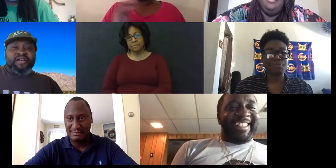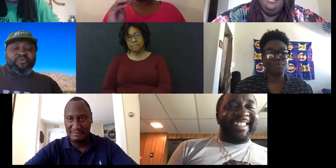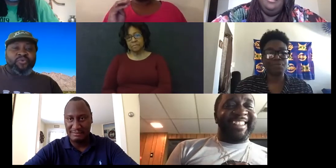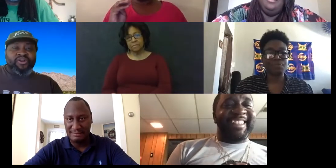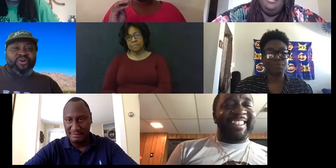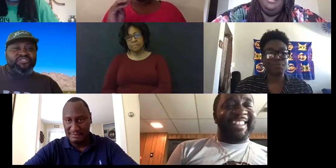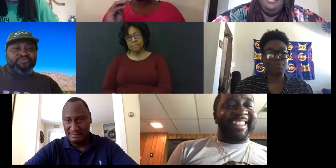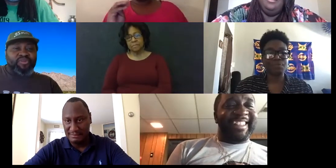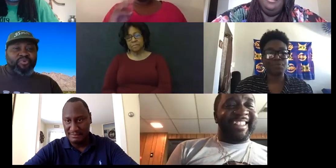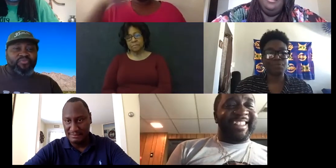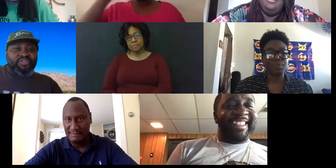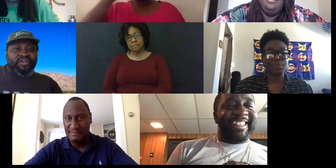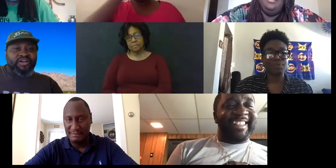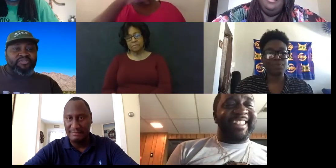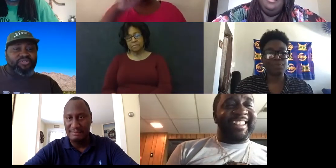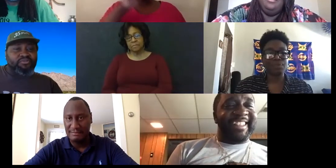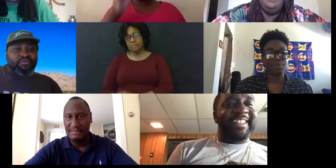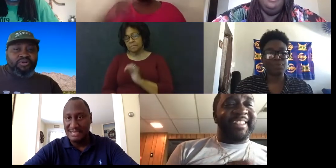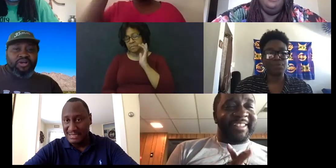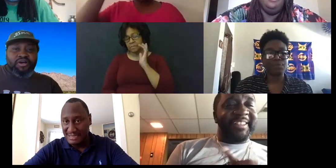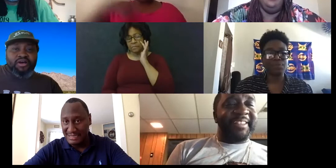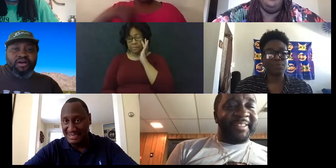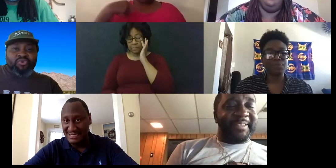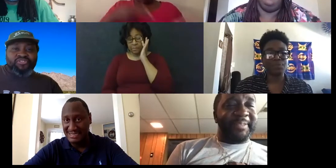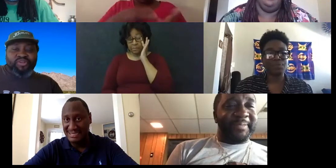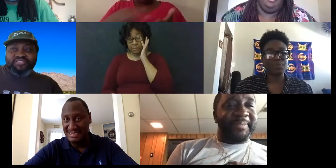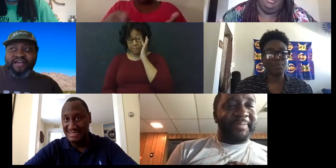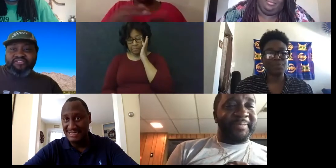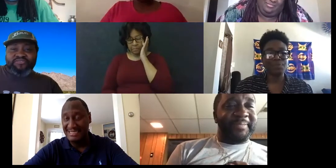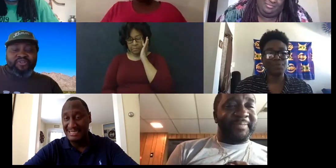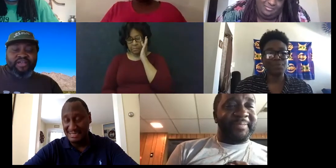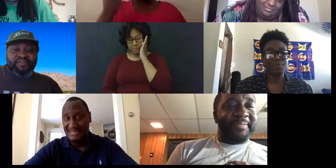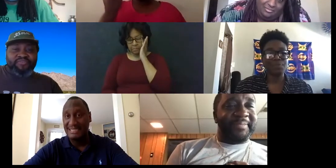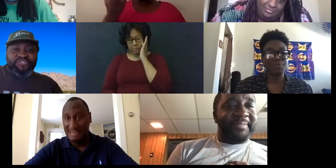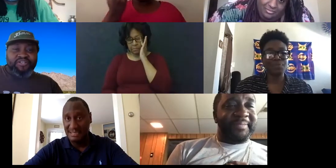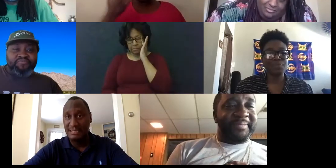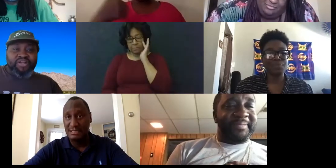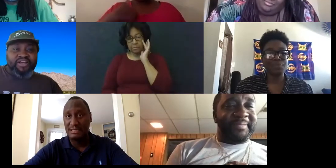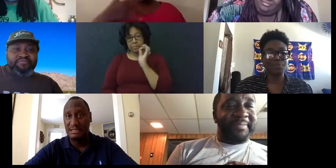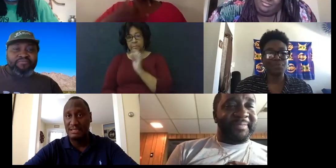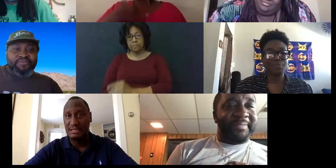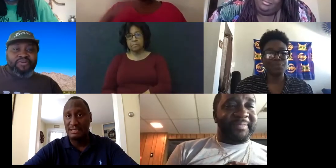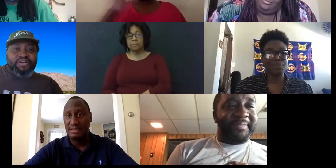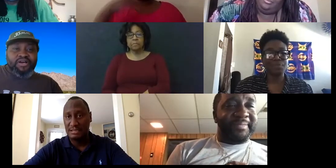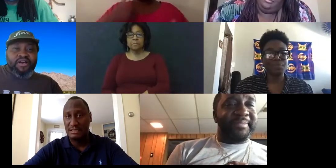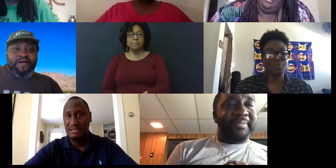This is kind of a weird question for me, to be perfectly honest with you. Mostly because I just feel like I've just lived my